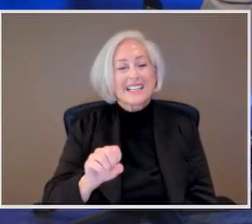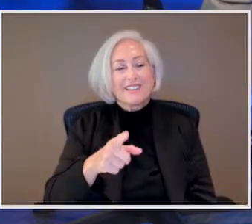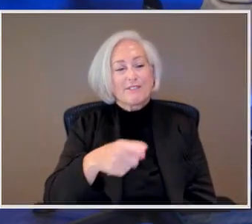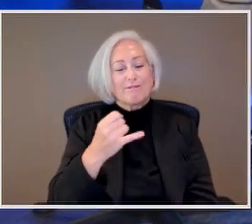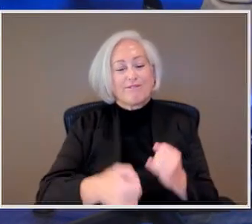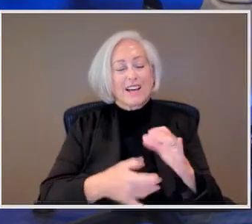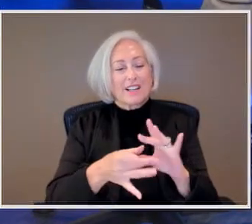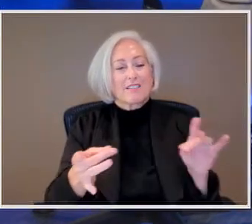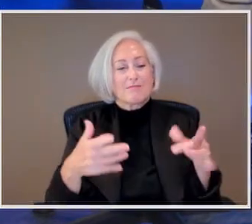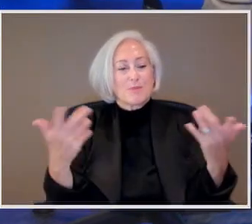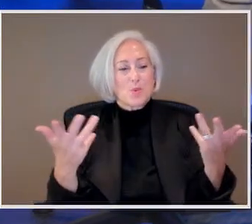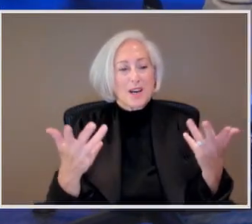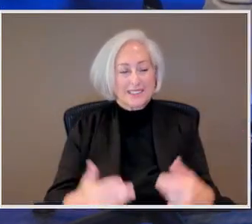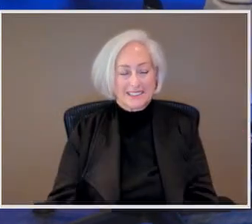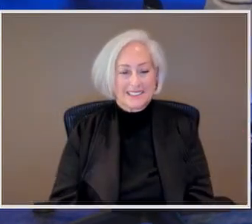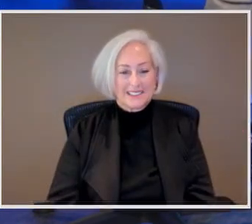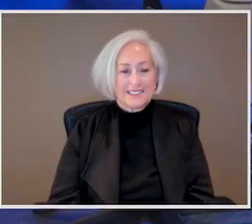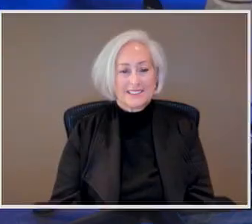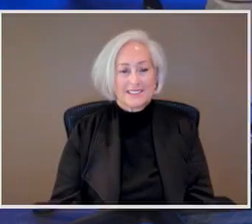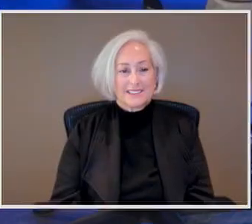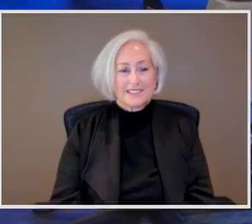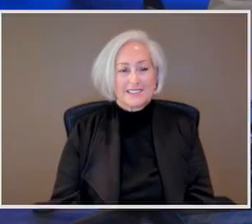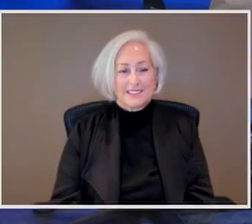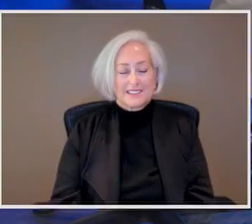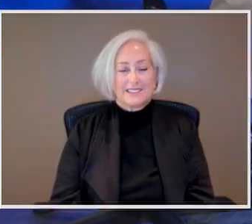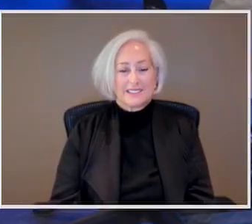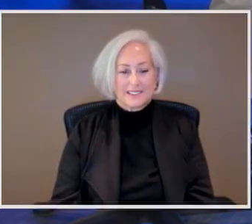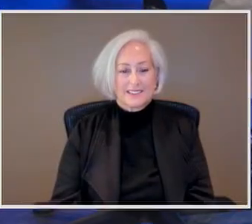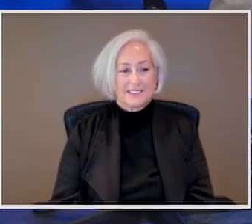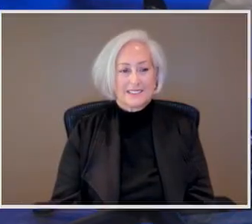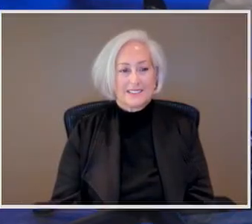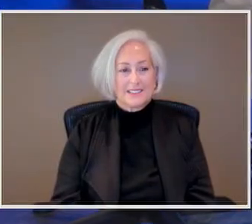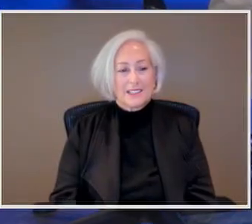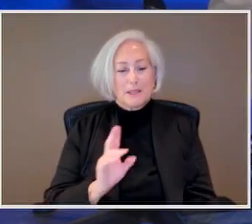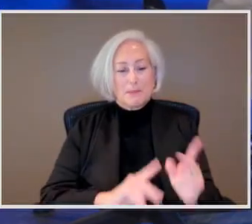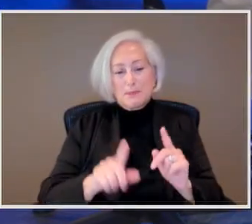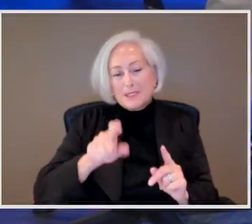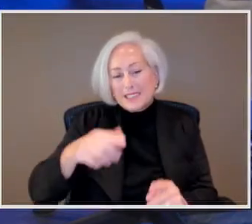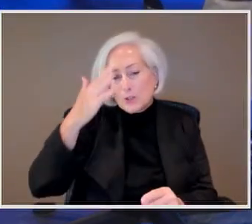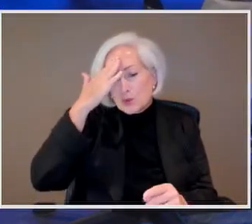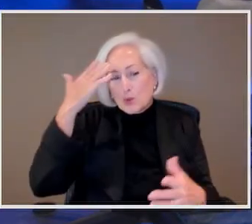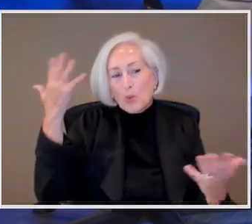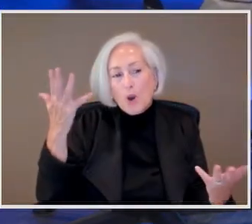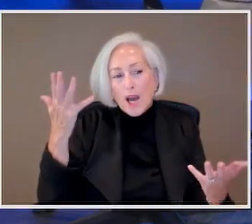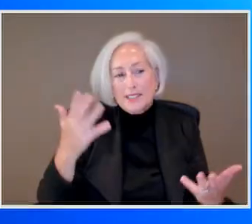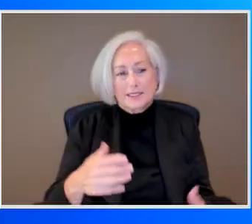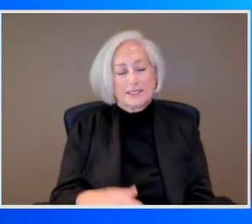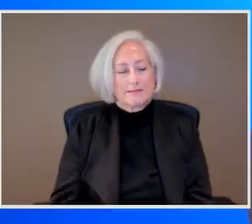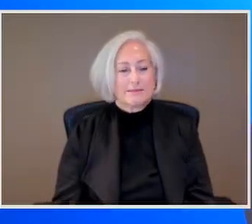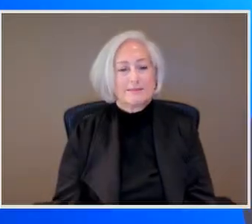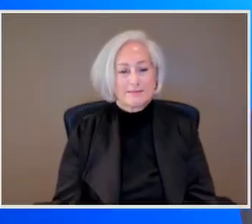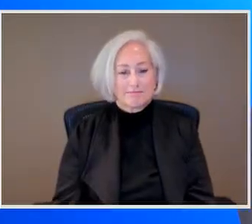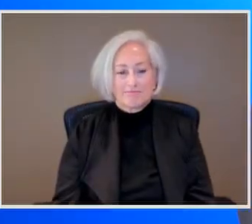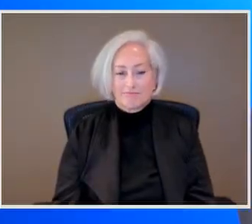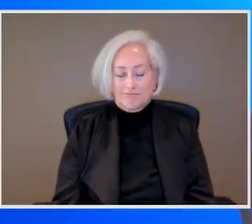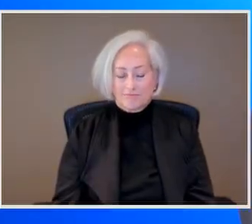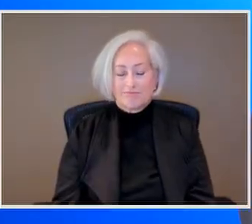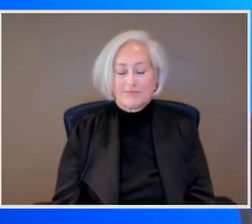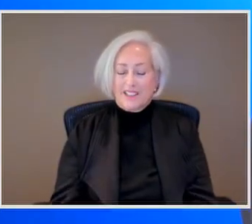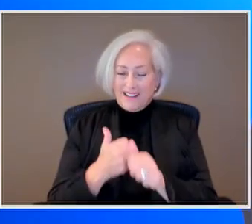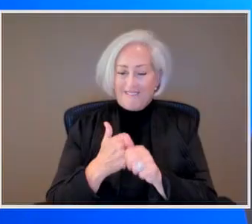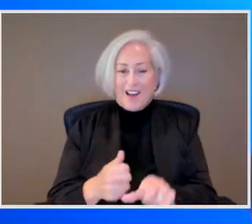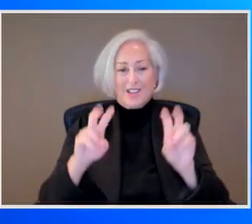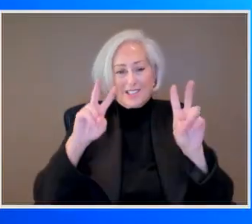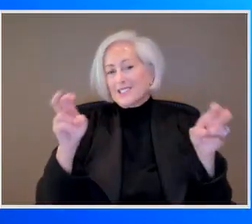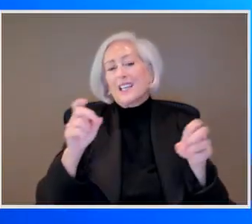takeaway from this story to be? What do you want people to know? It kind of goes along with the theme of for National